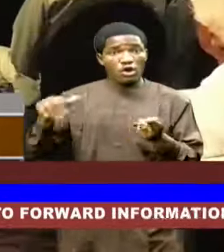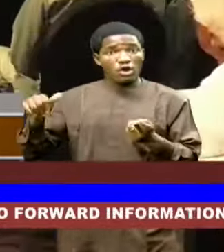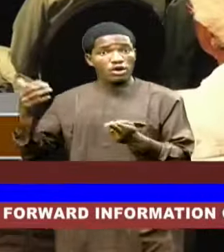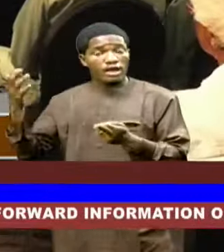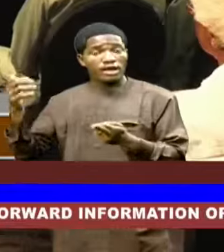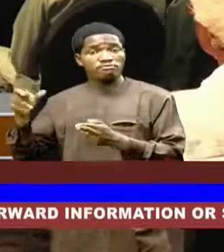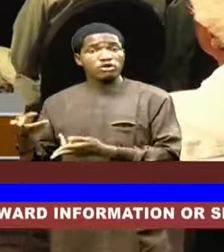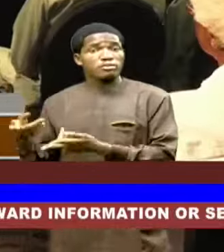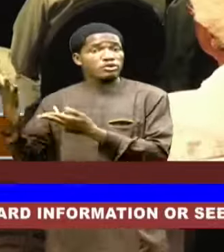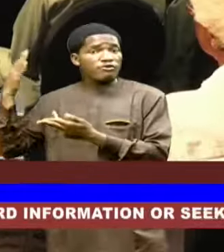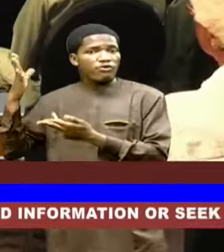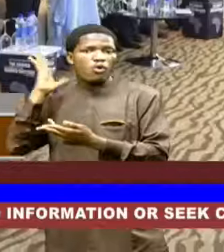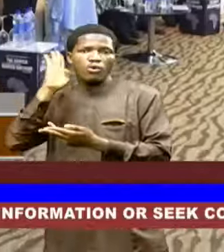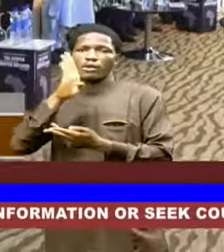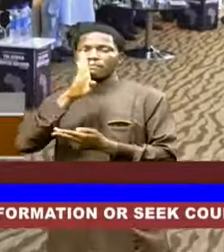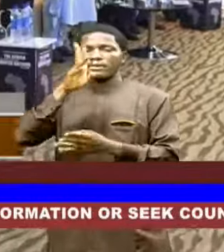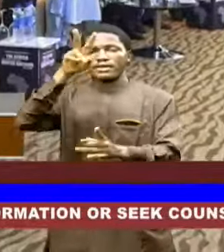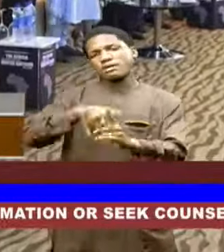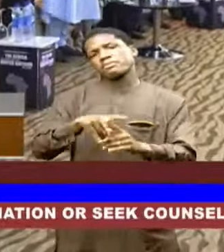relevant authorities.